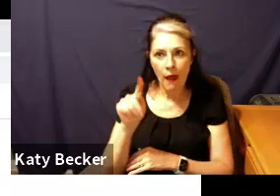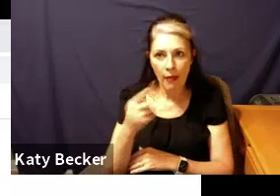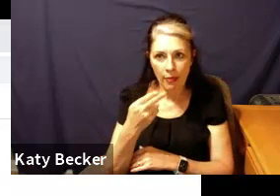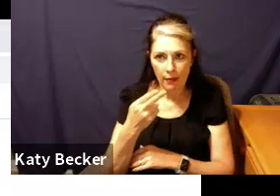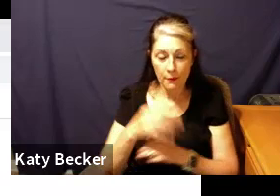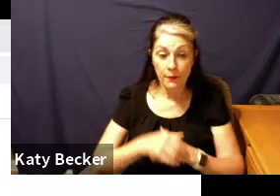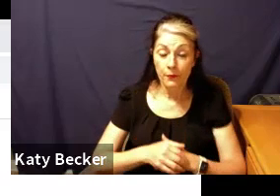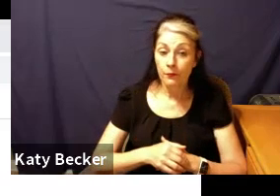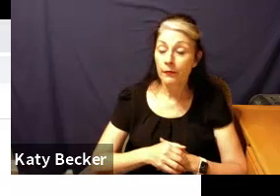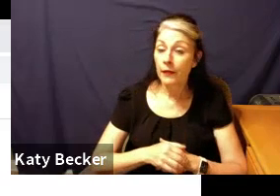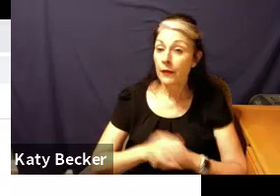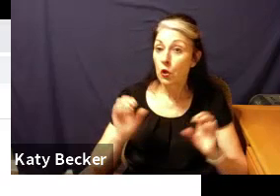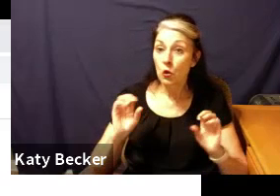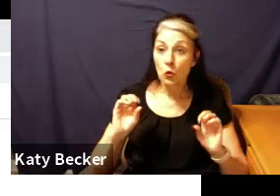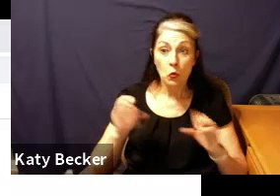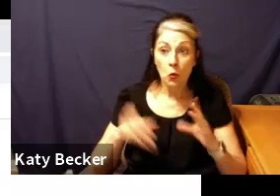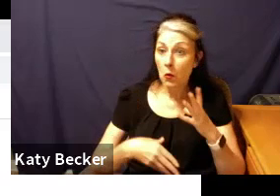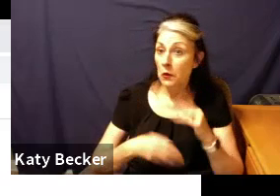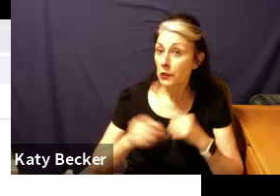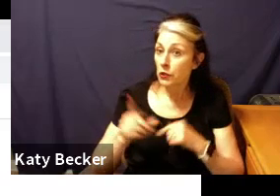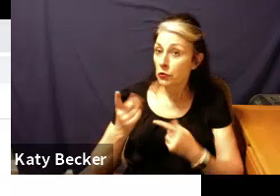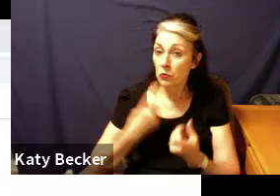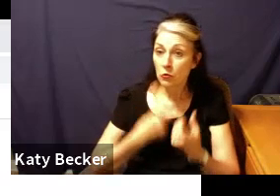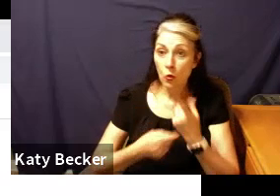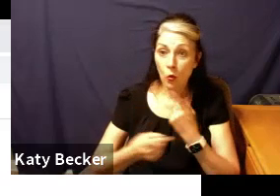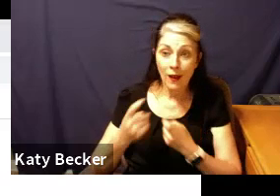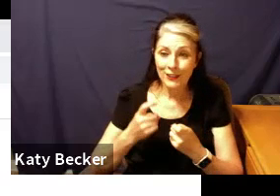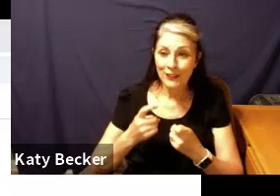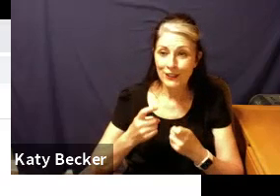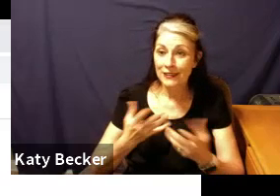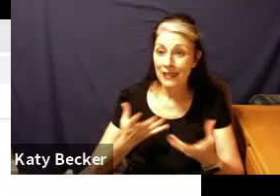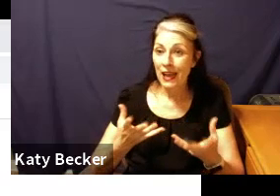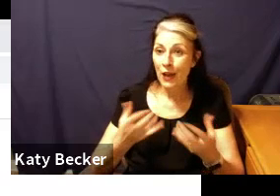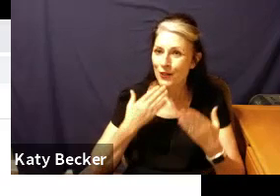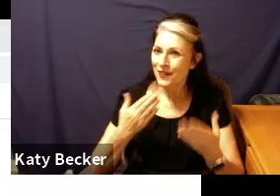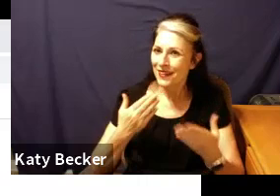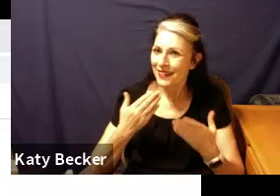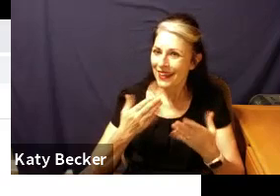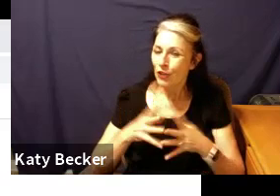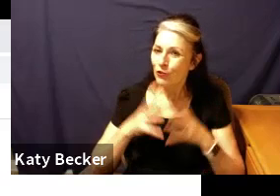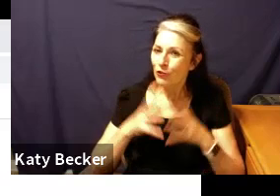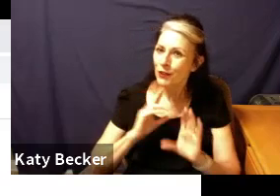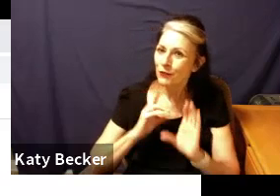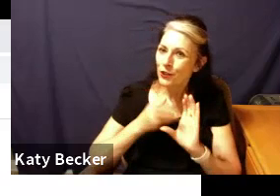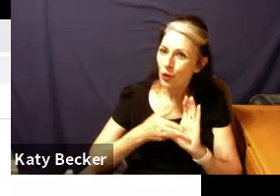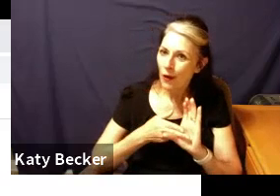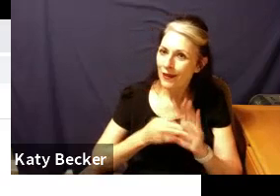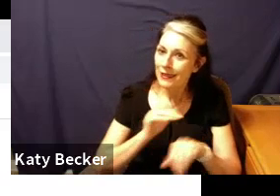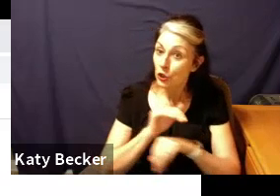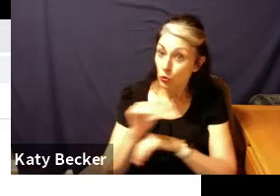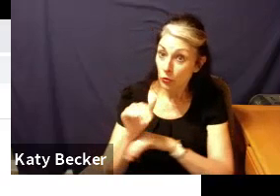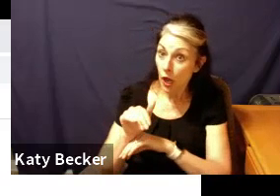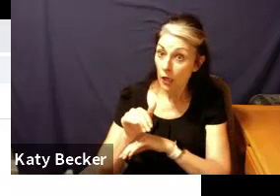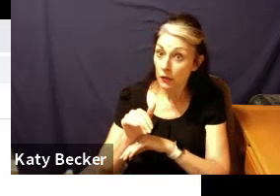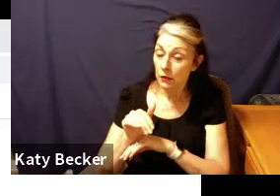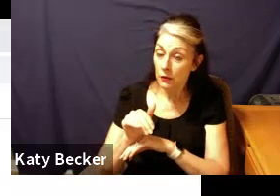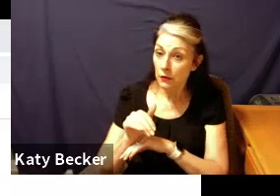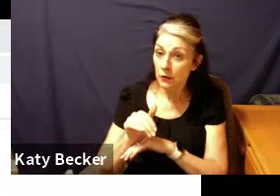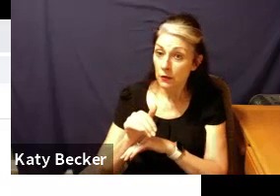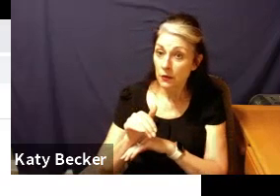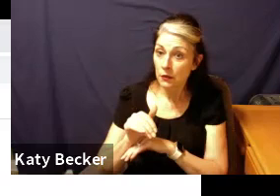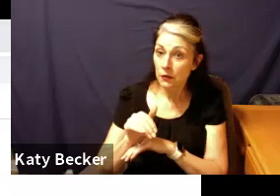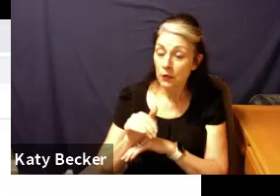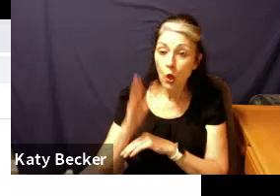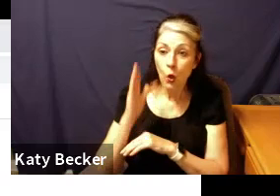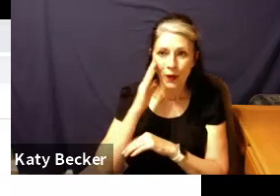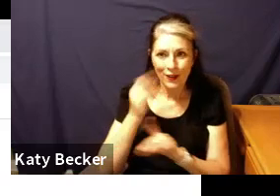If there are no additional questions, I want to thank you so much for joining us tonight. We